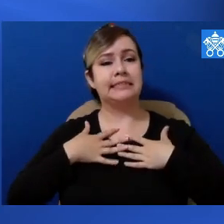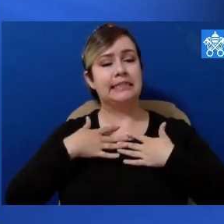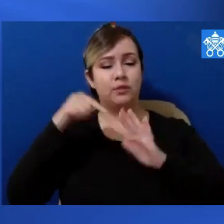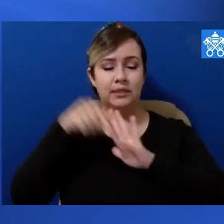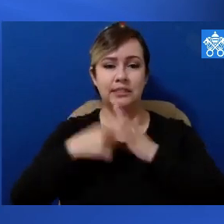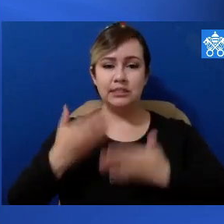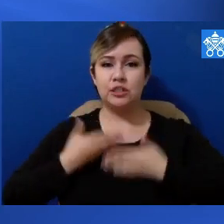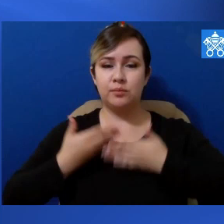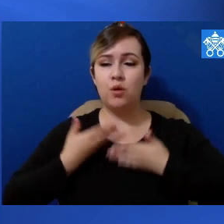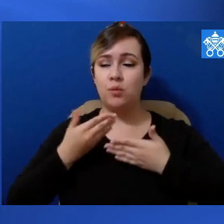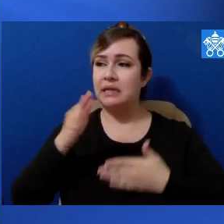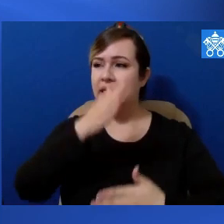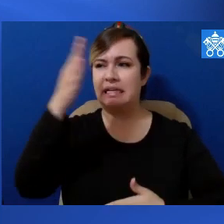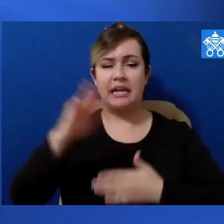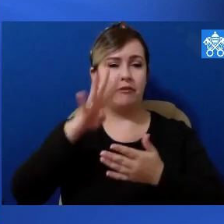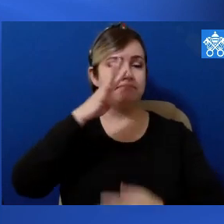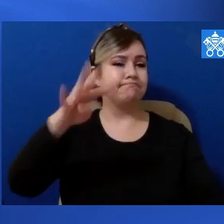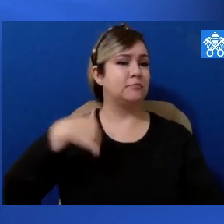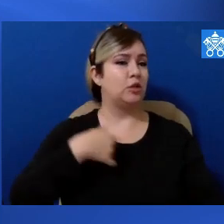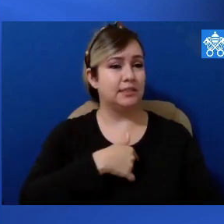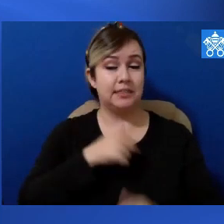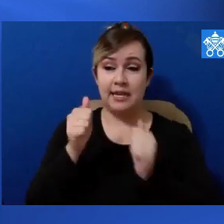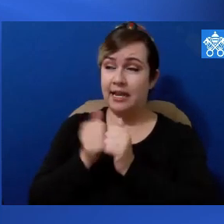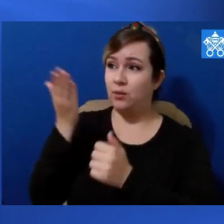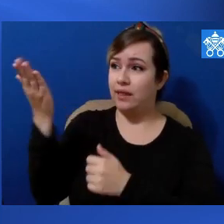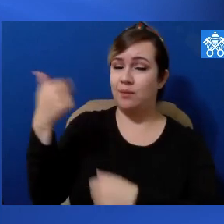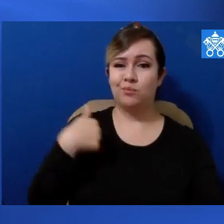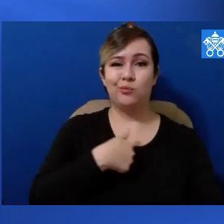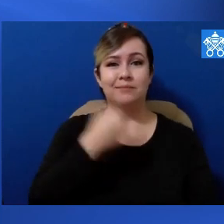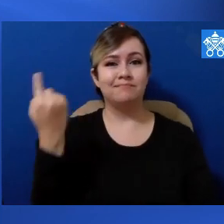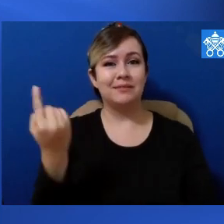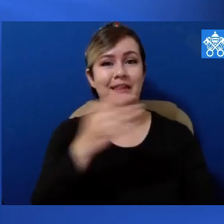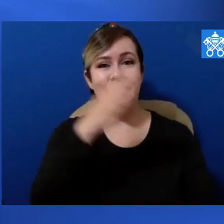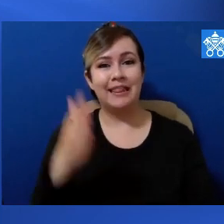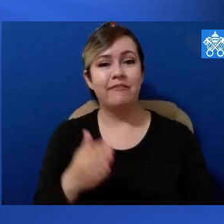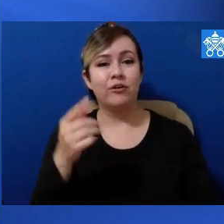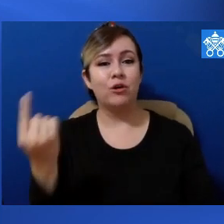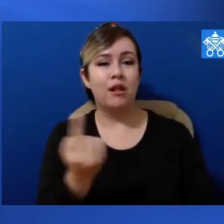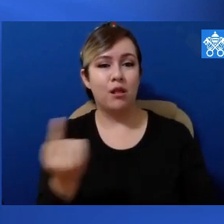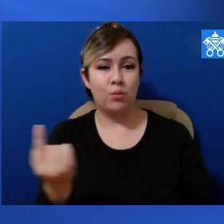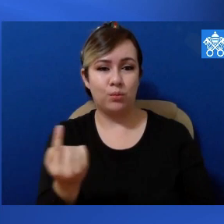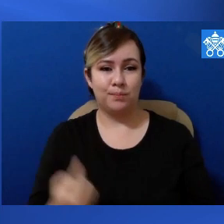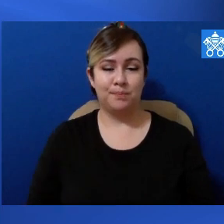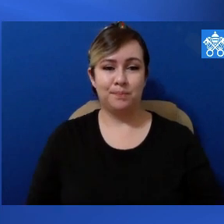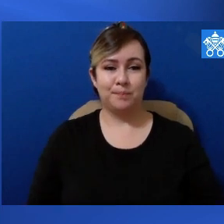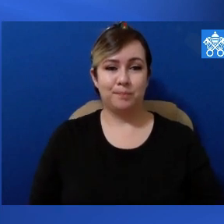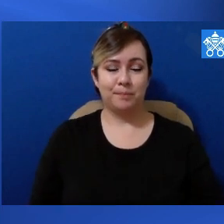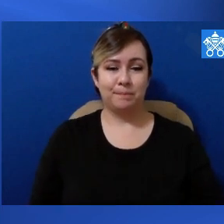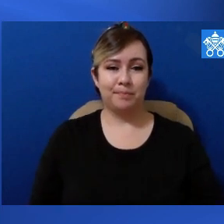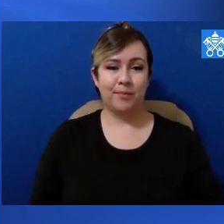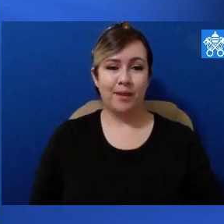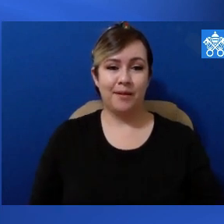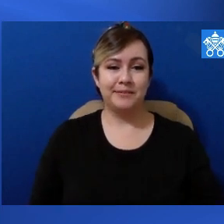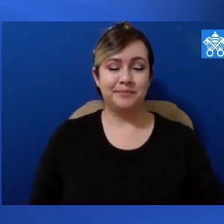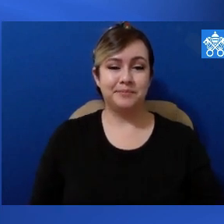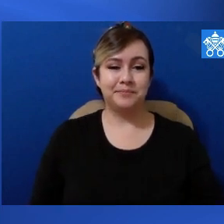seek. He never abandons us, and with him we are never alone. Der uns mit jener tiefen Freude erfüllt, nach